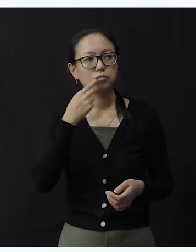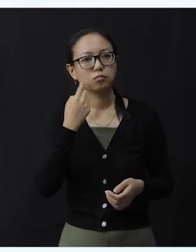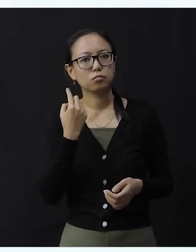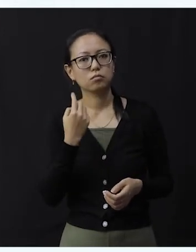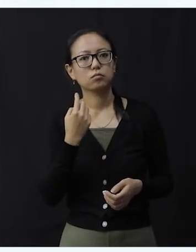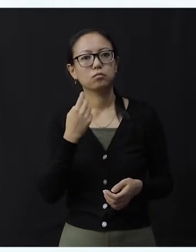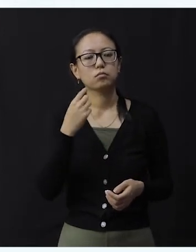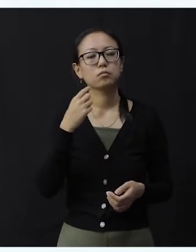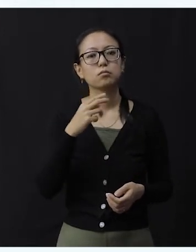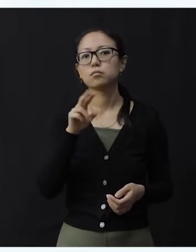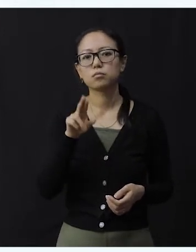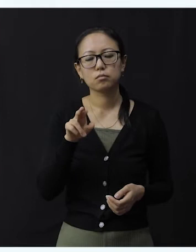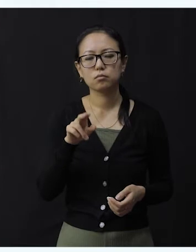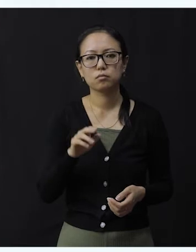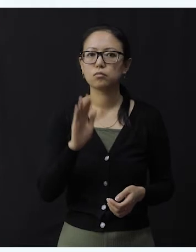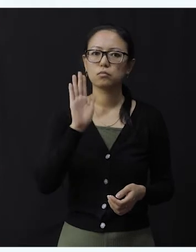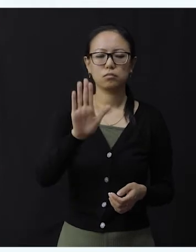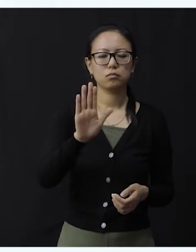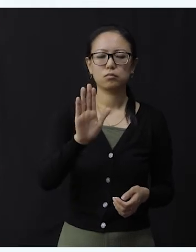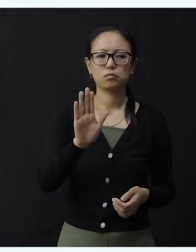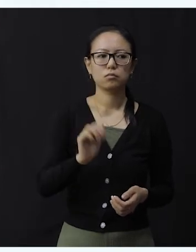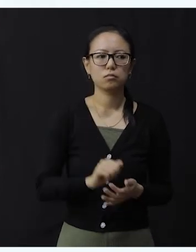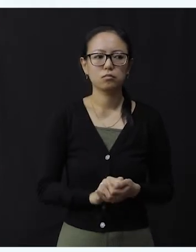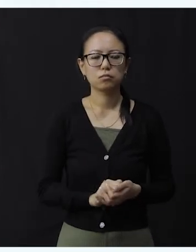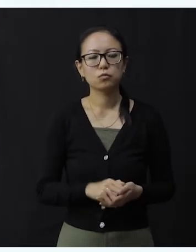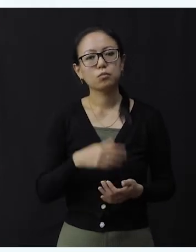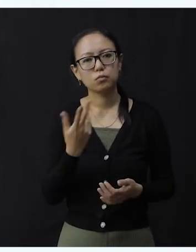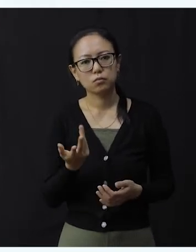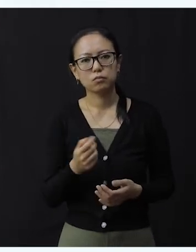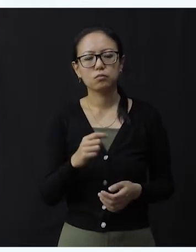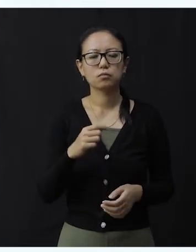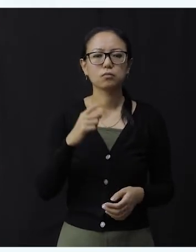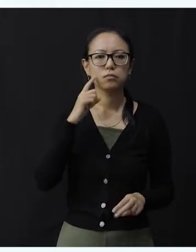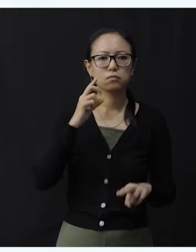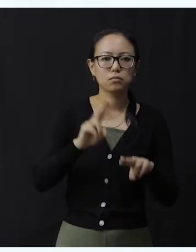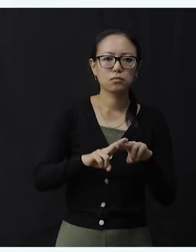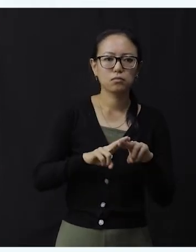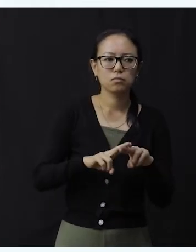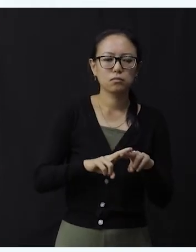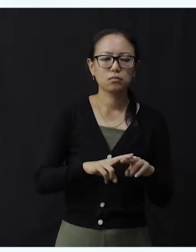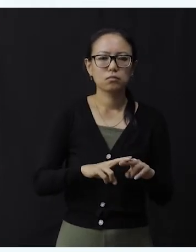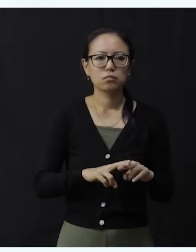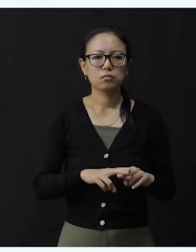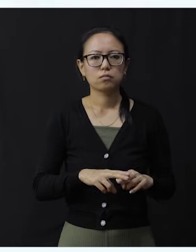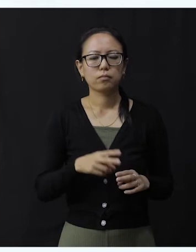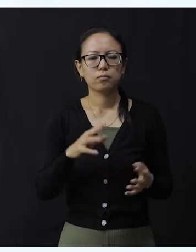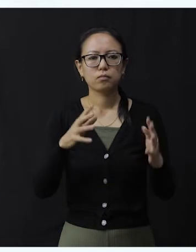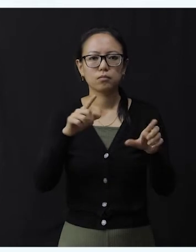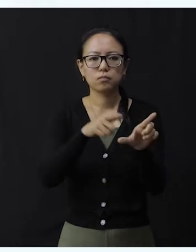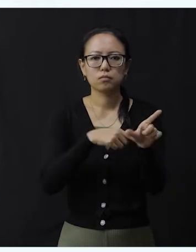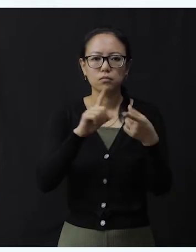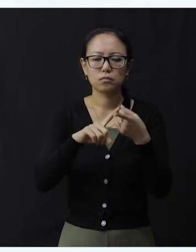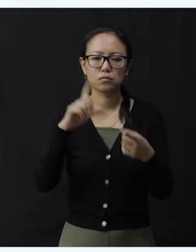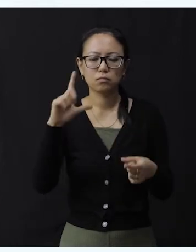see the yellow signals appearing, then it is telling you to wait for some time, so you have to wait for